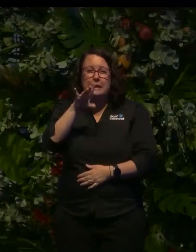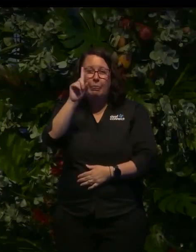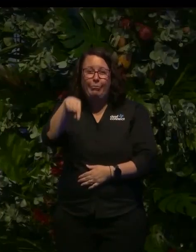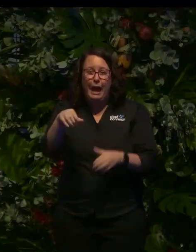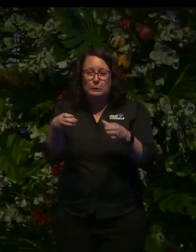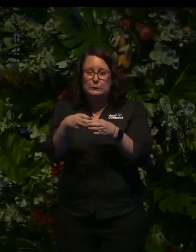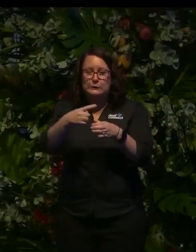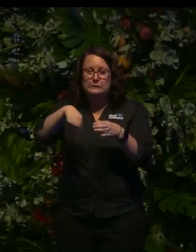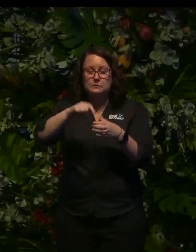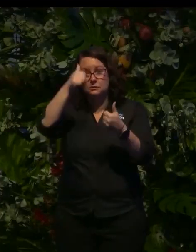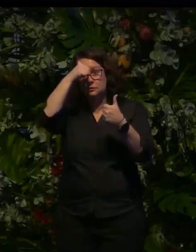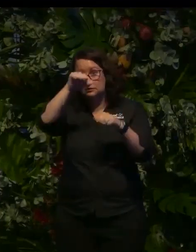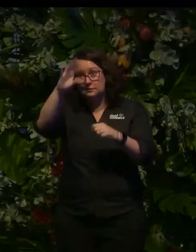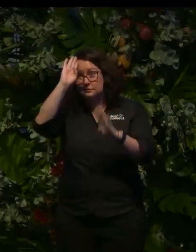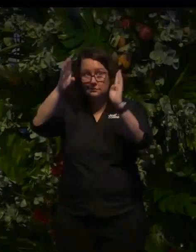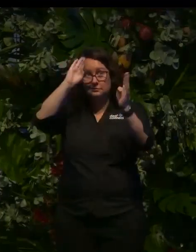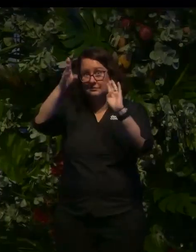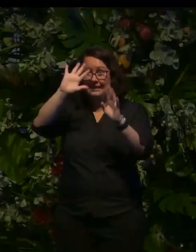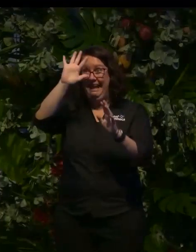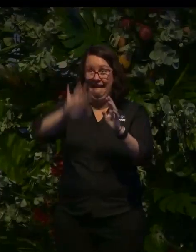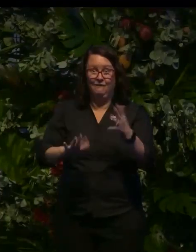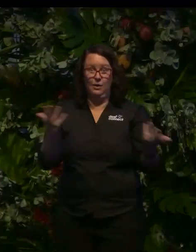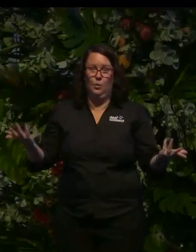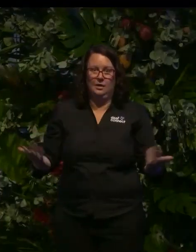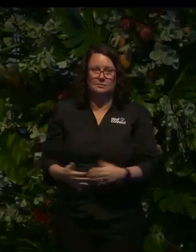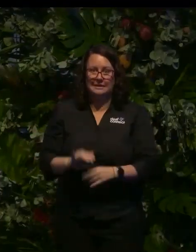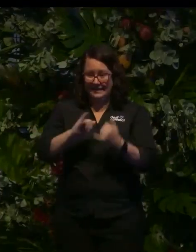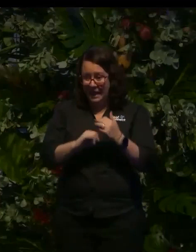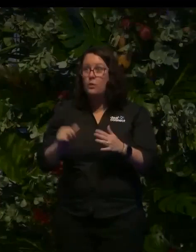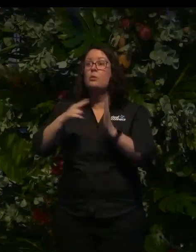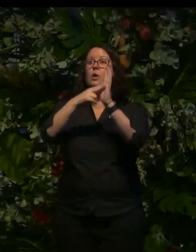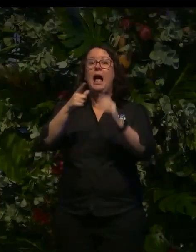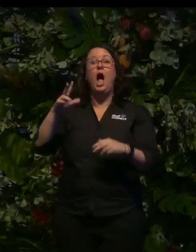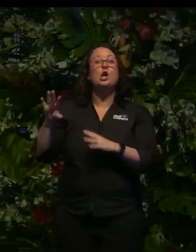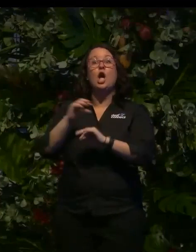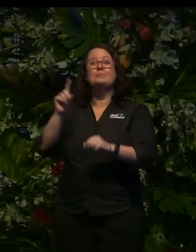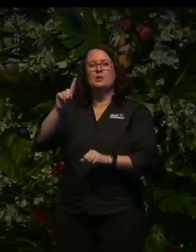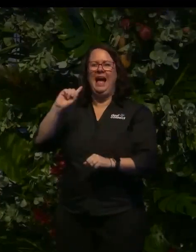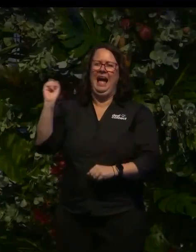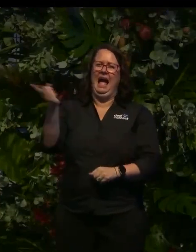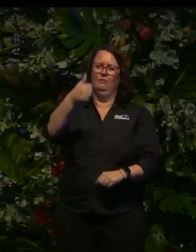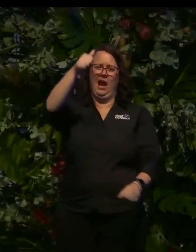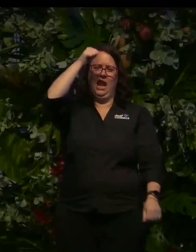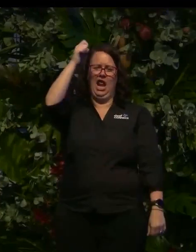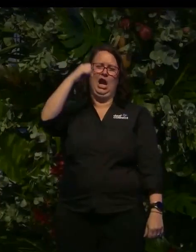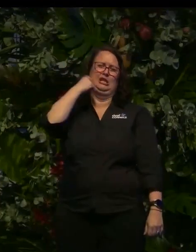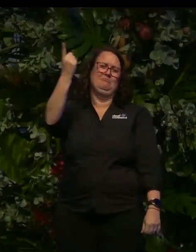110,000. You practically know the south to the north, You gossip today, you'll be known tomorrow.